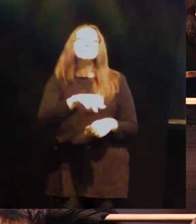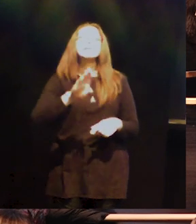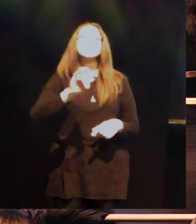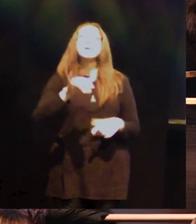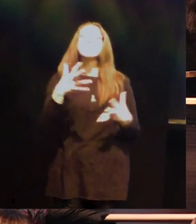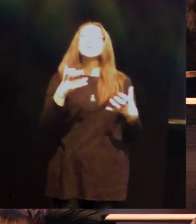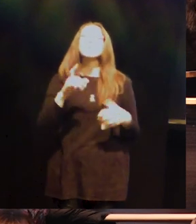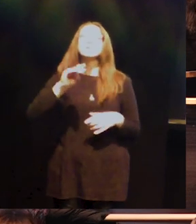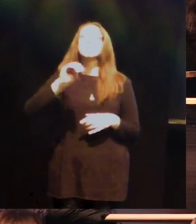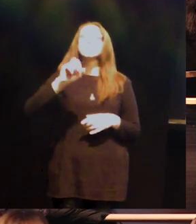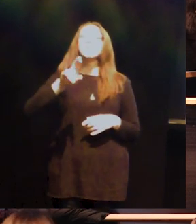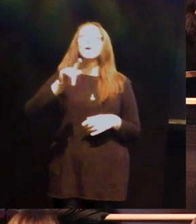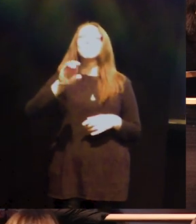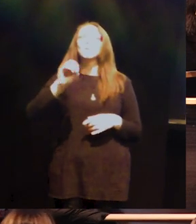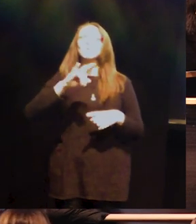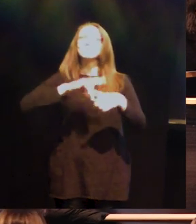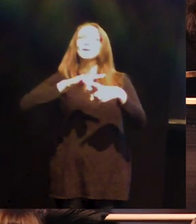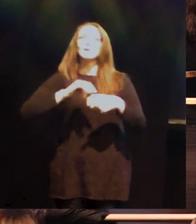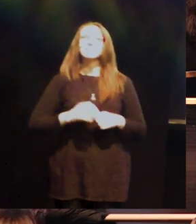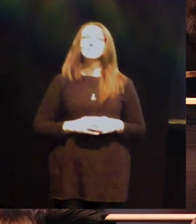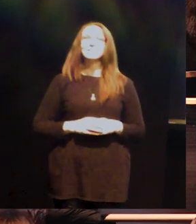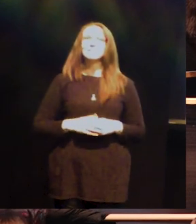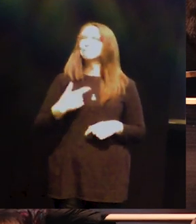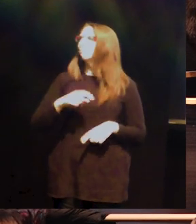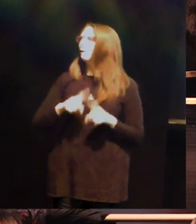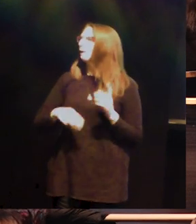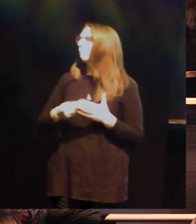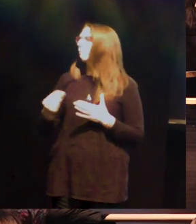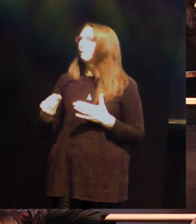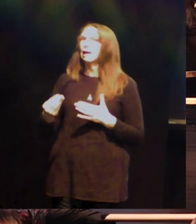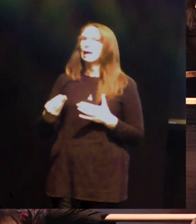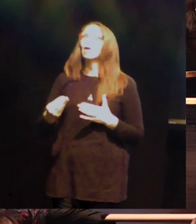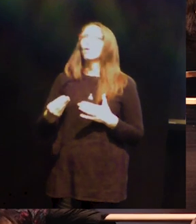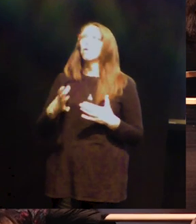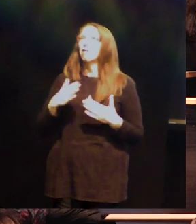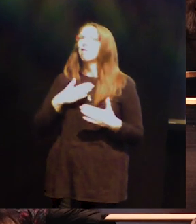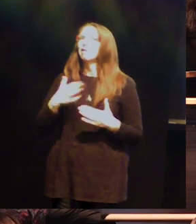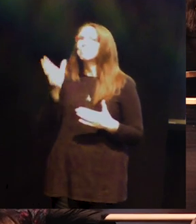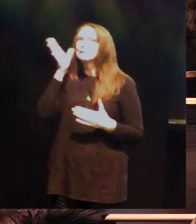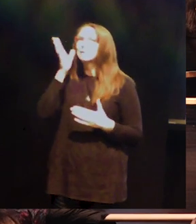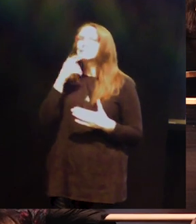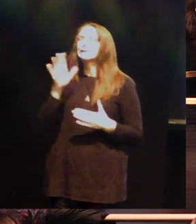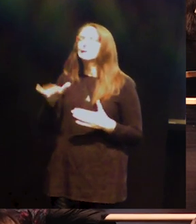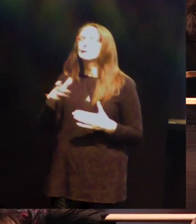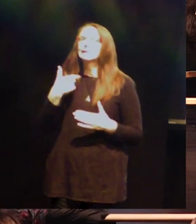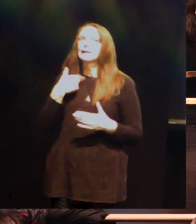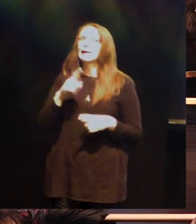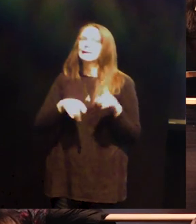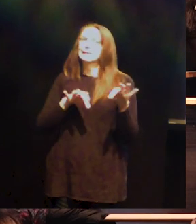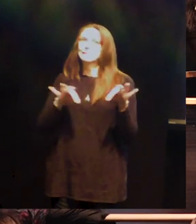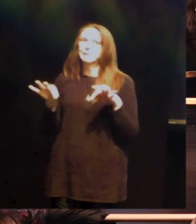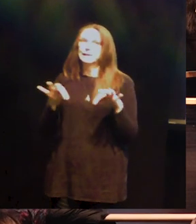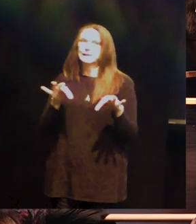Marlboro cigarettes. And I'm not allowed to buy Marlboro cigarettes. And my father would say, listen, I can't